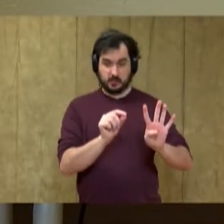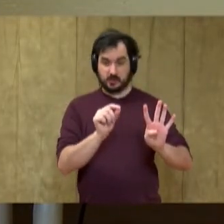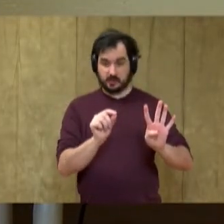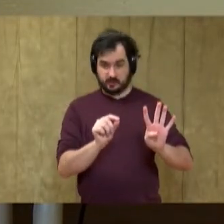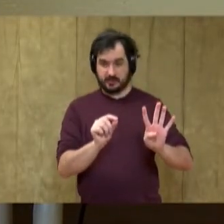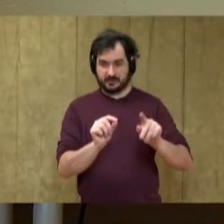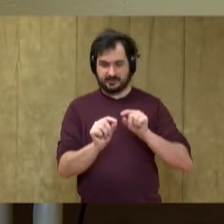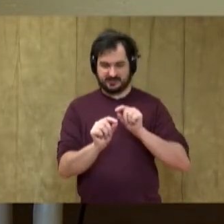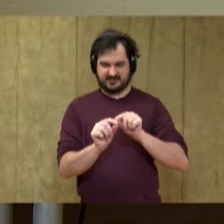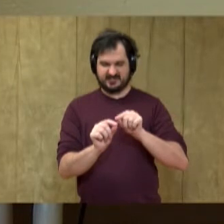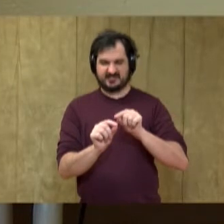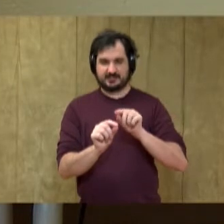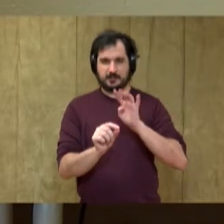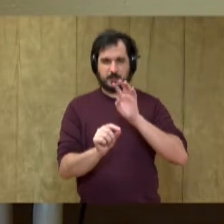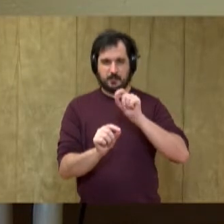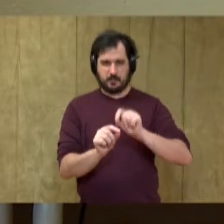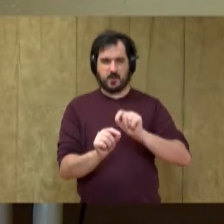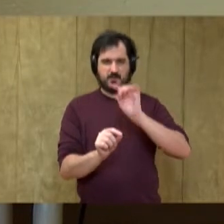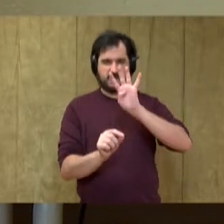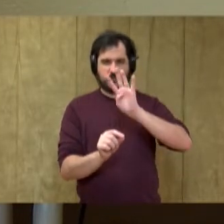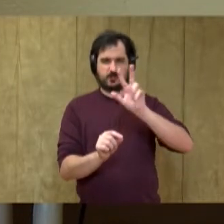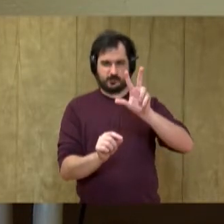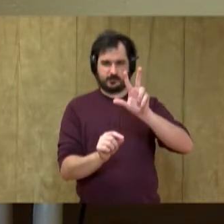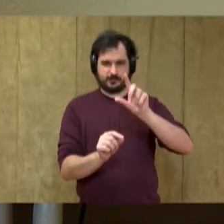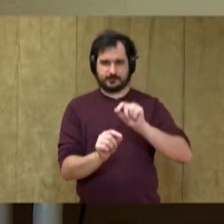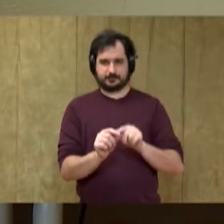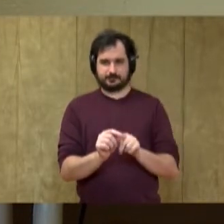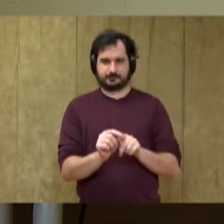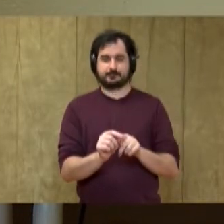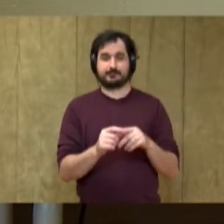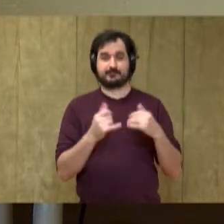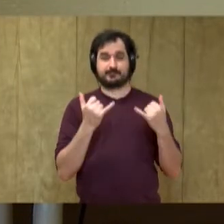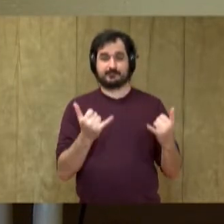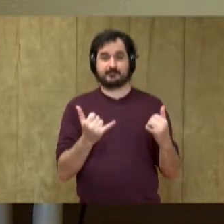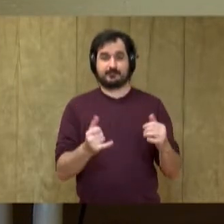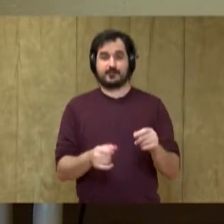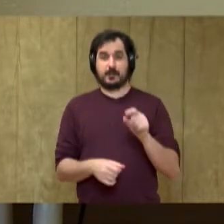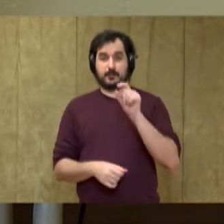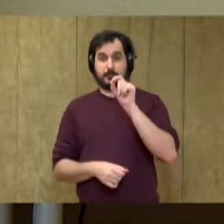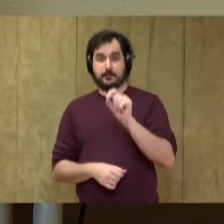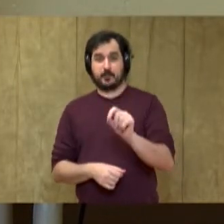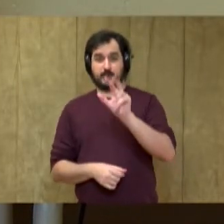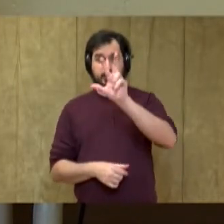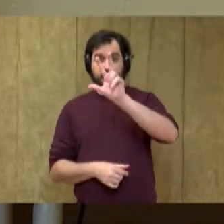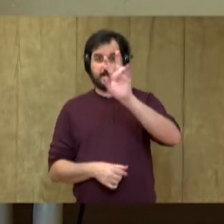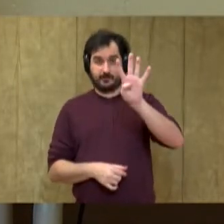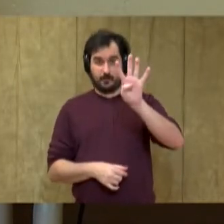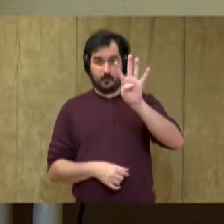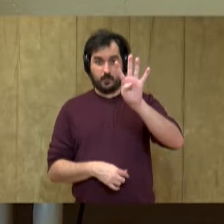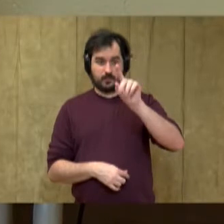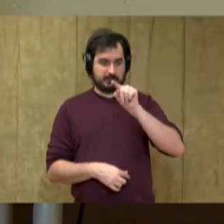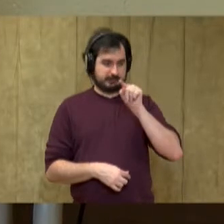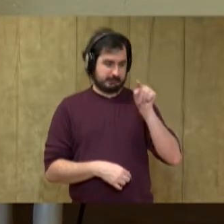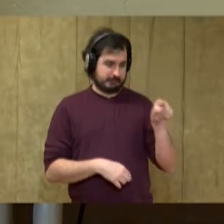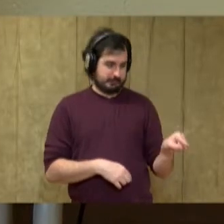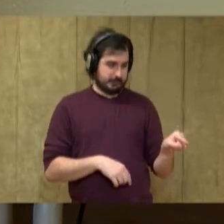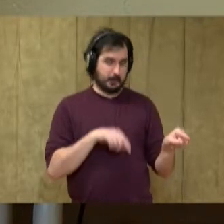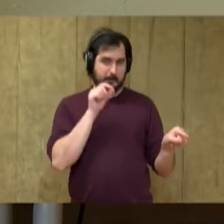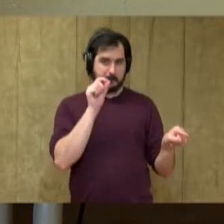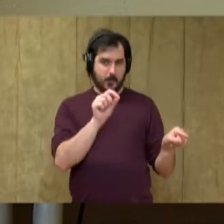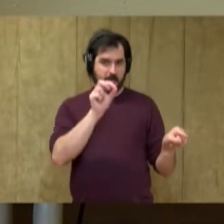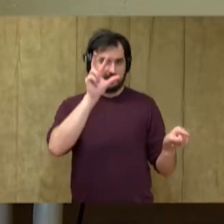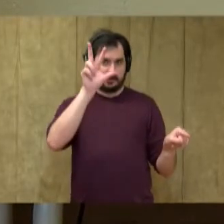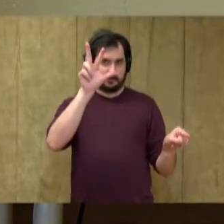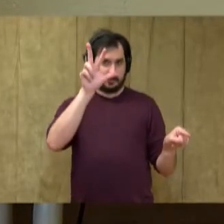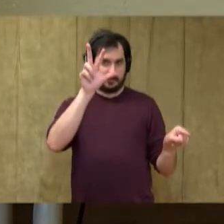right past the 4/10, about right here. Then we have 34/100ths. We would find our 3/10. Remember